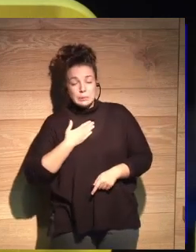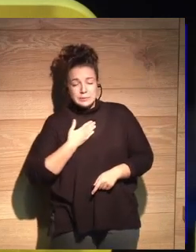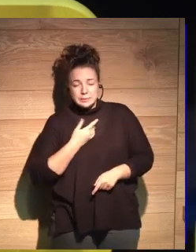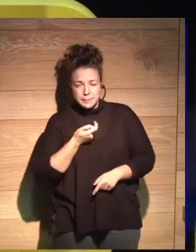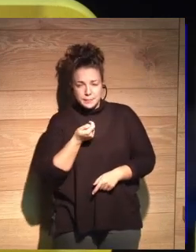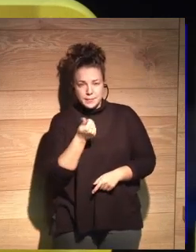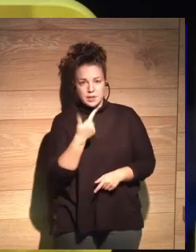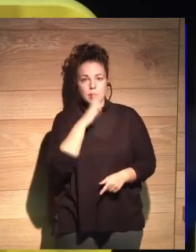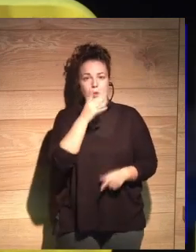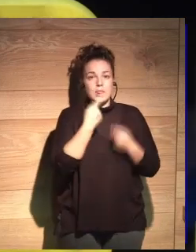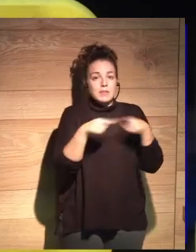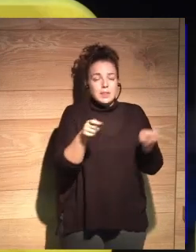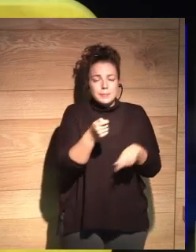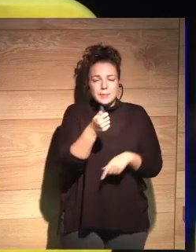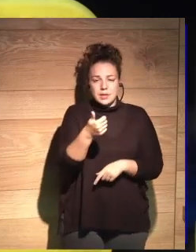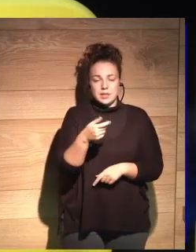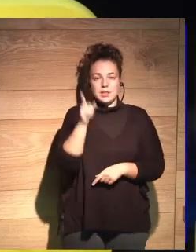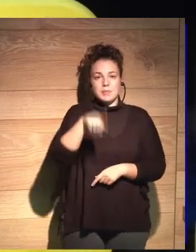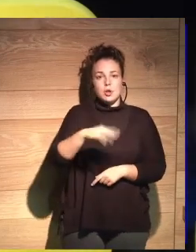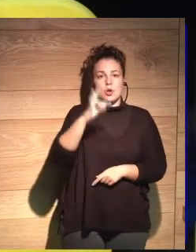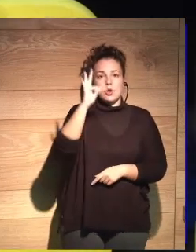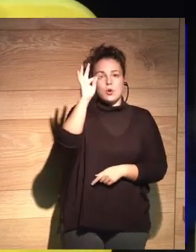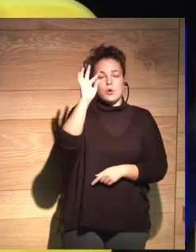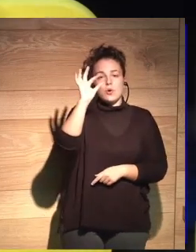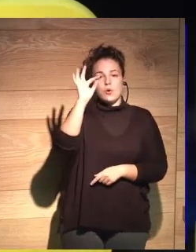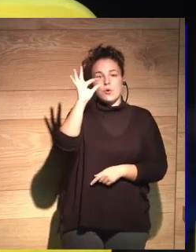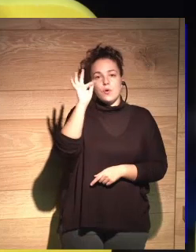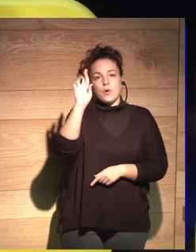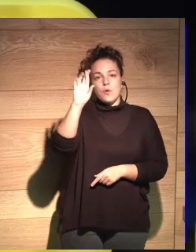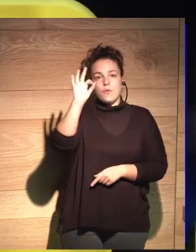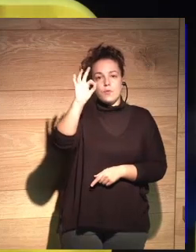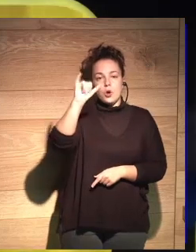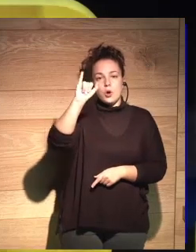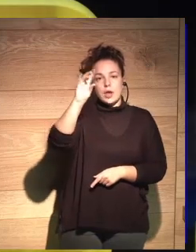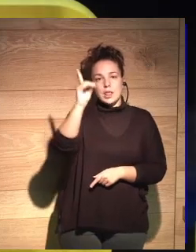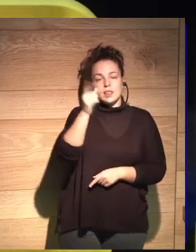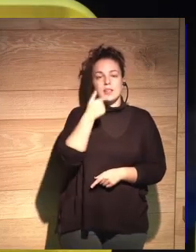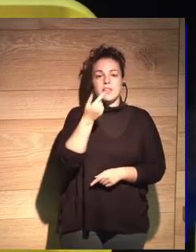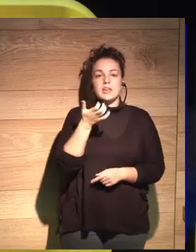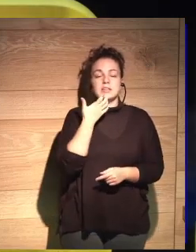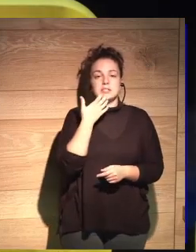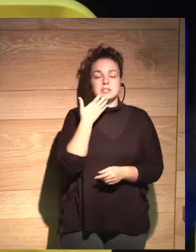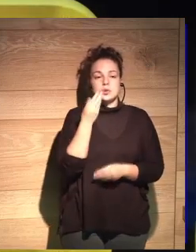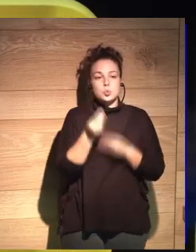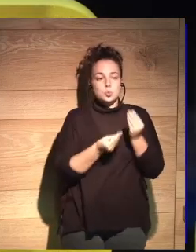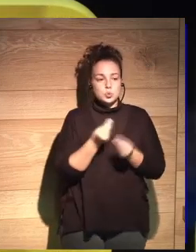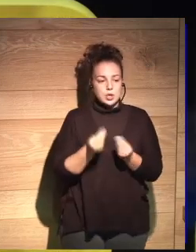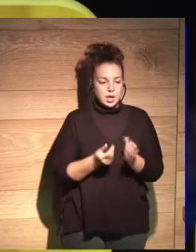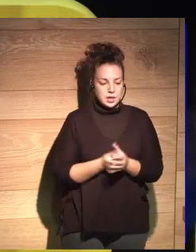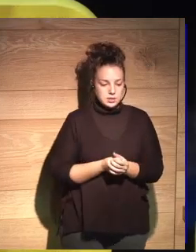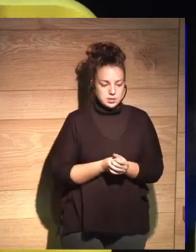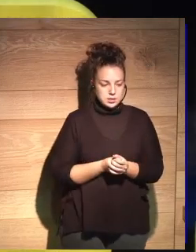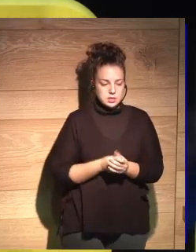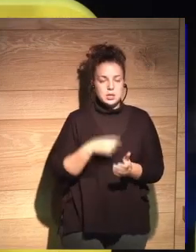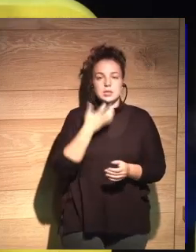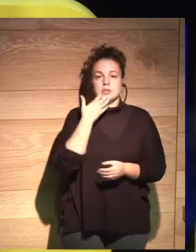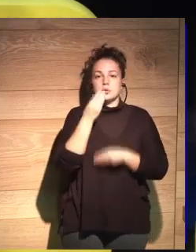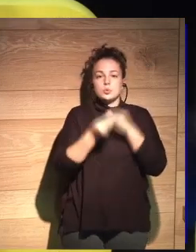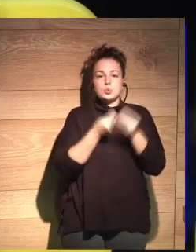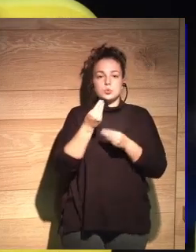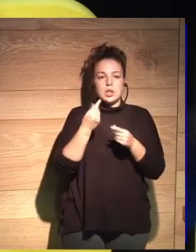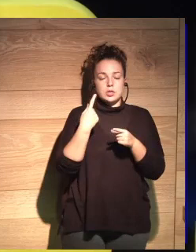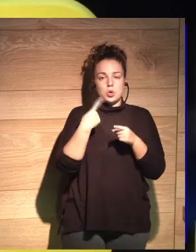Freud famously pointed out that we're actually using a lot of technology as prosthetics. We're extending our body. Clothes are in some sense an extra skin